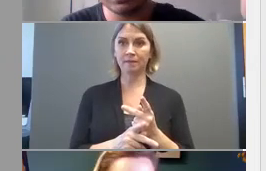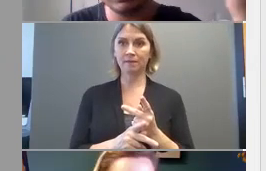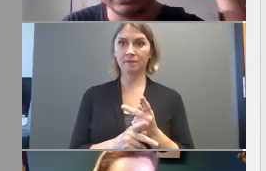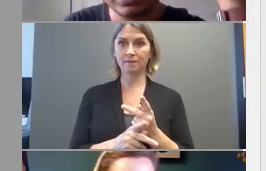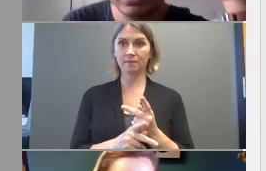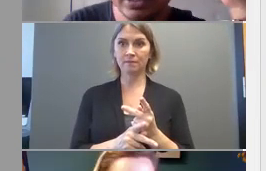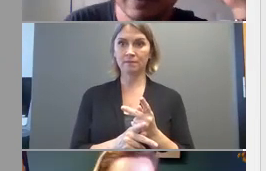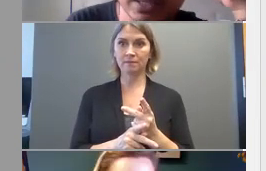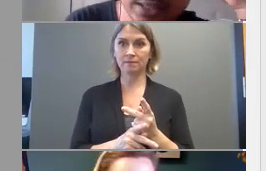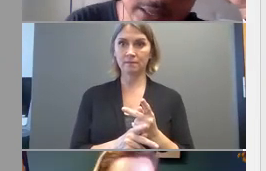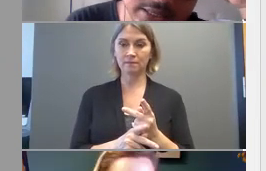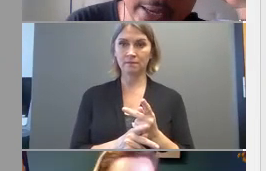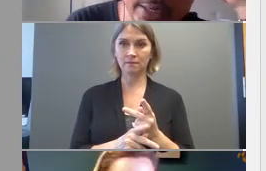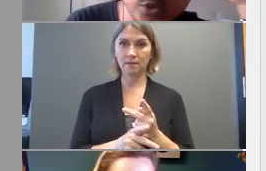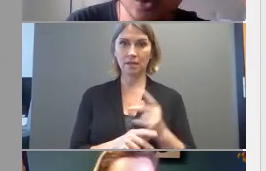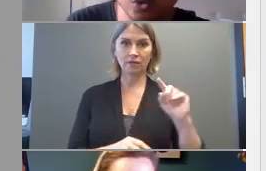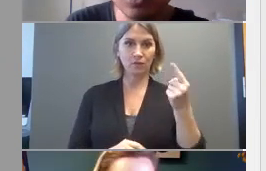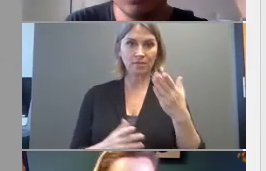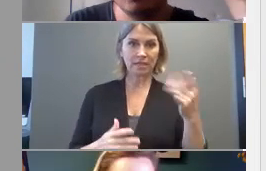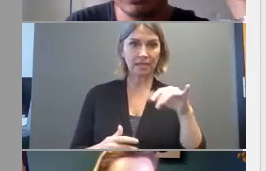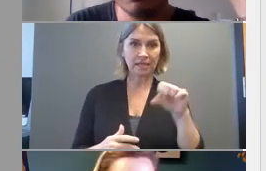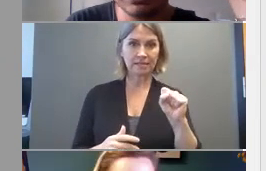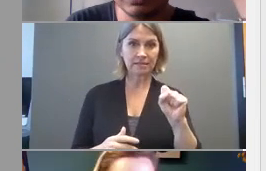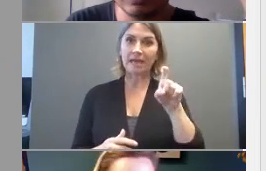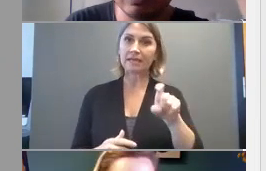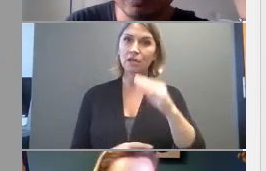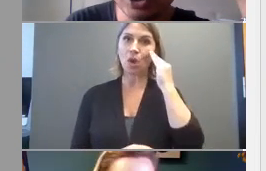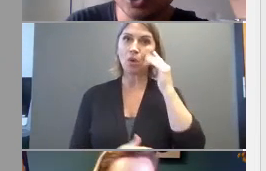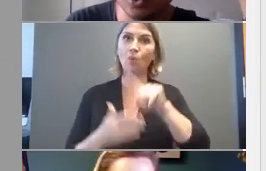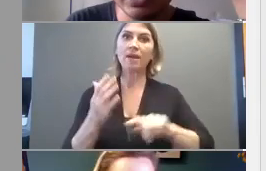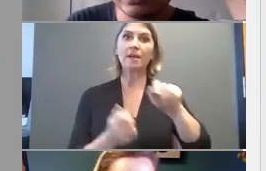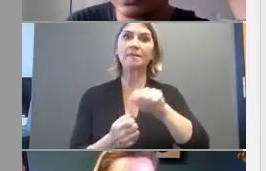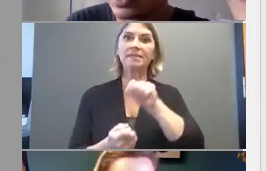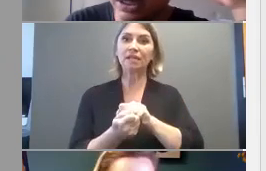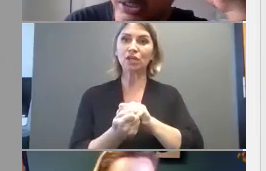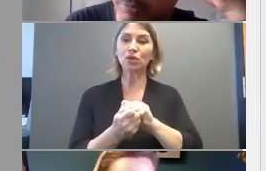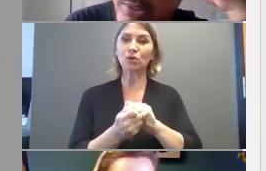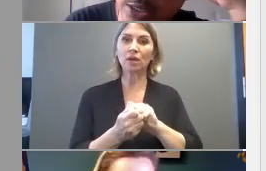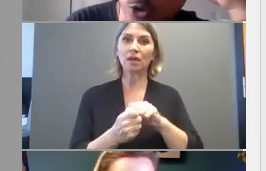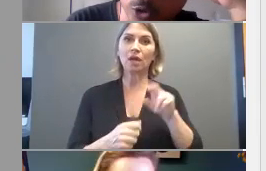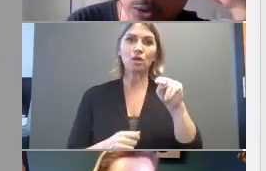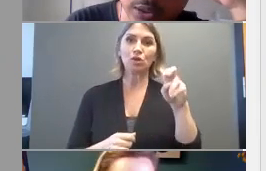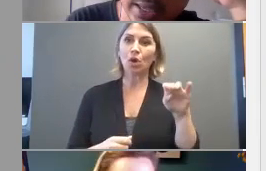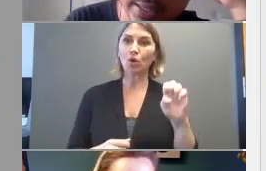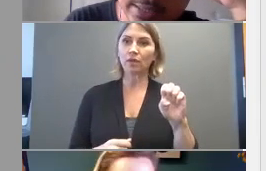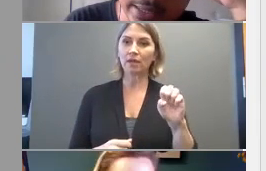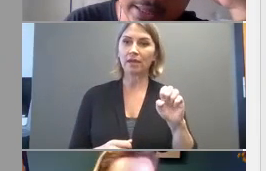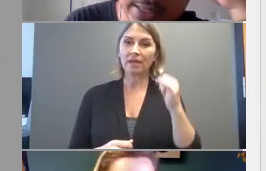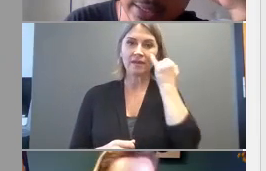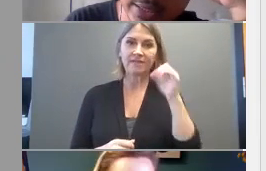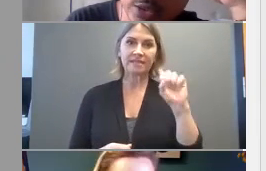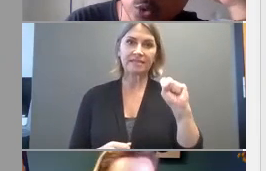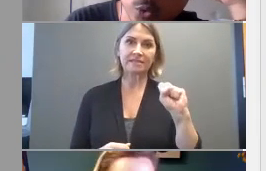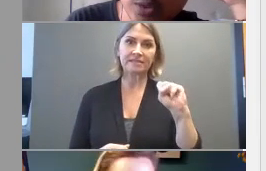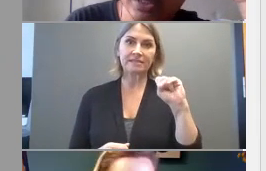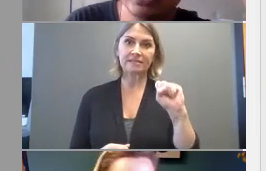two major things. The first thing is I need to know what a particular which node is a sink or not. And second